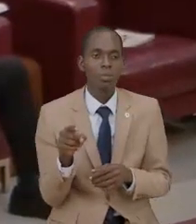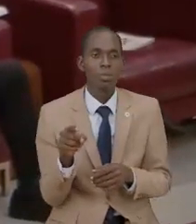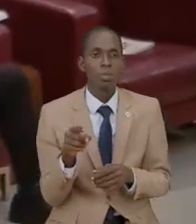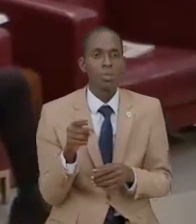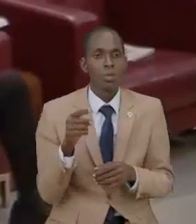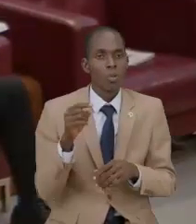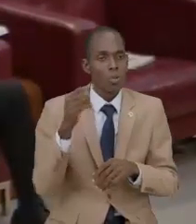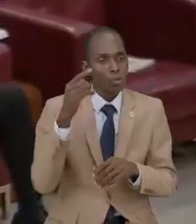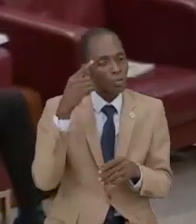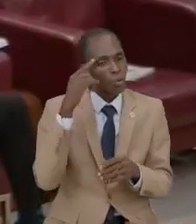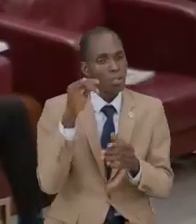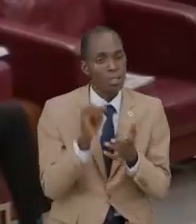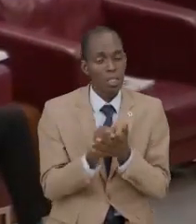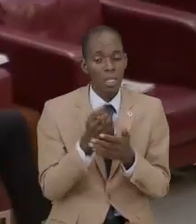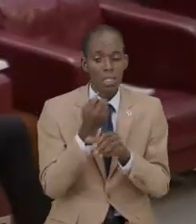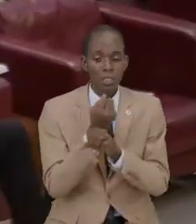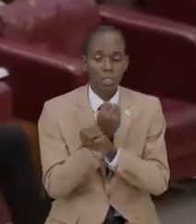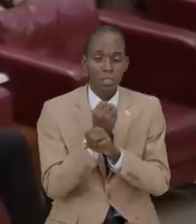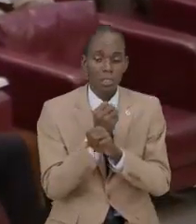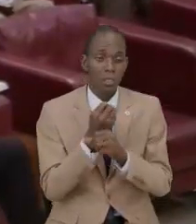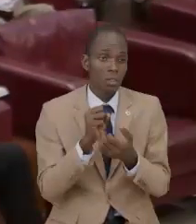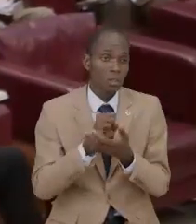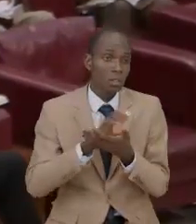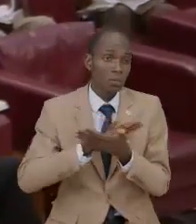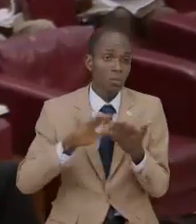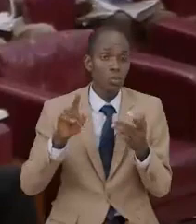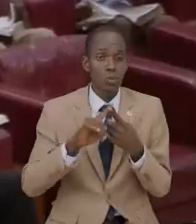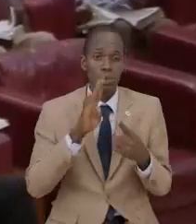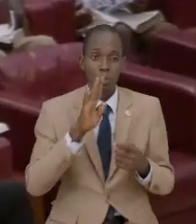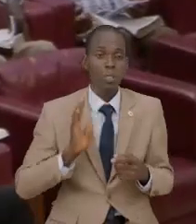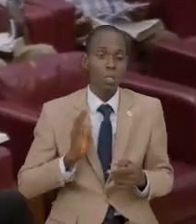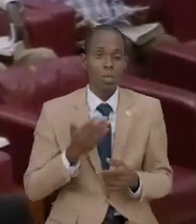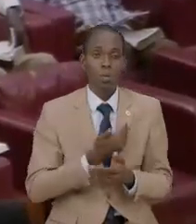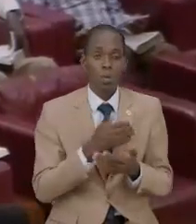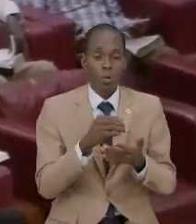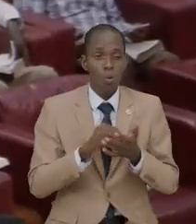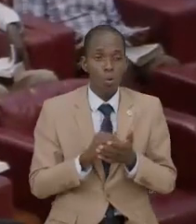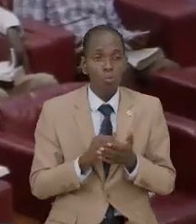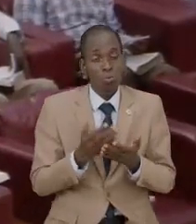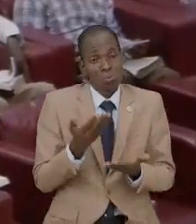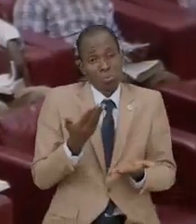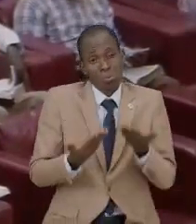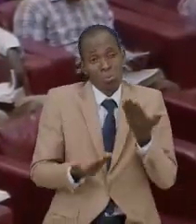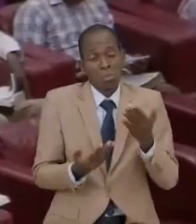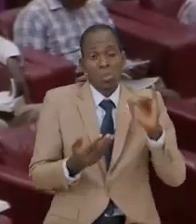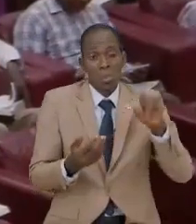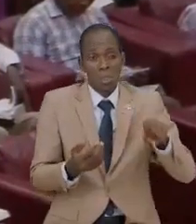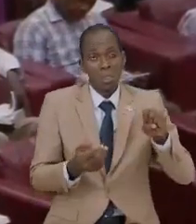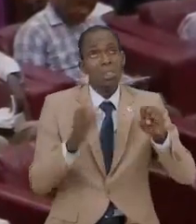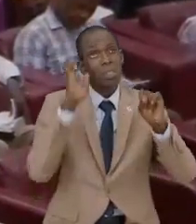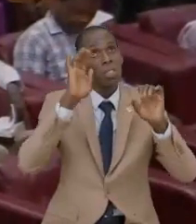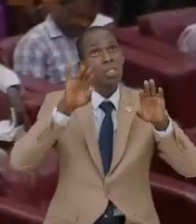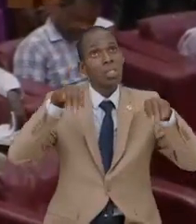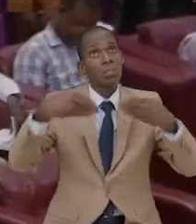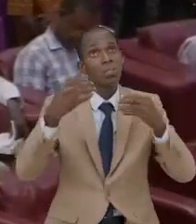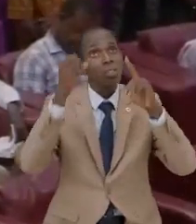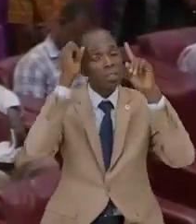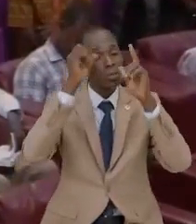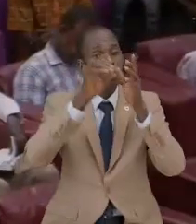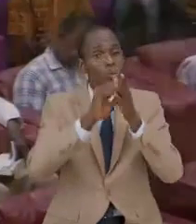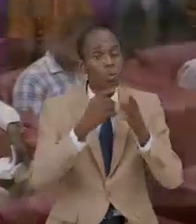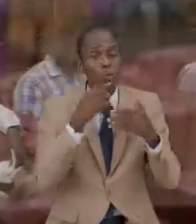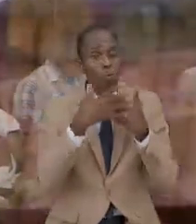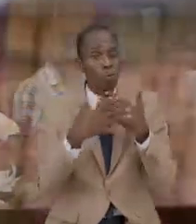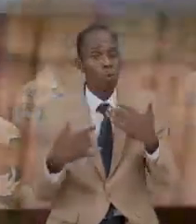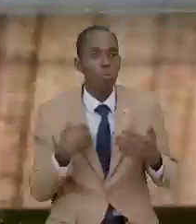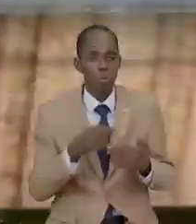that sanctification to be ours. Although he has shed his blood, we have to go forth